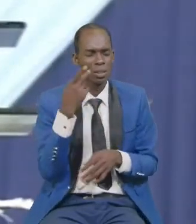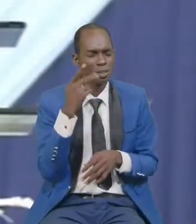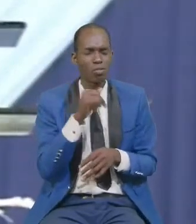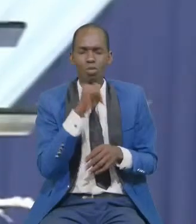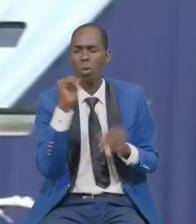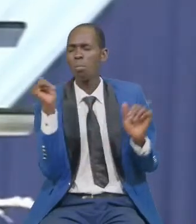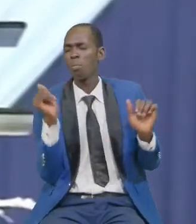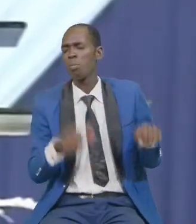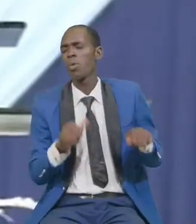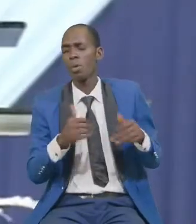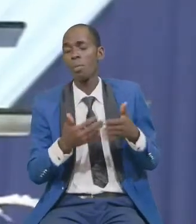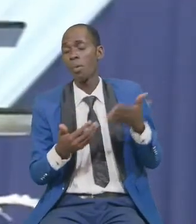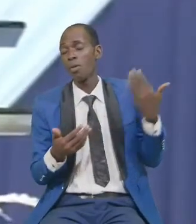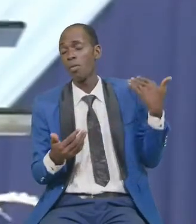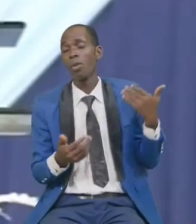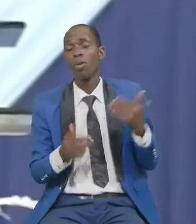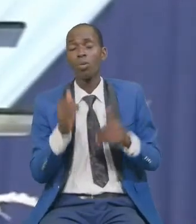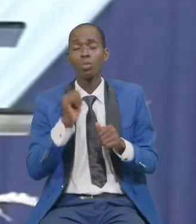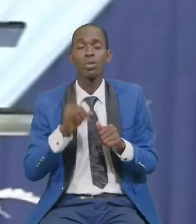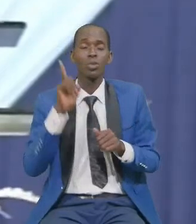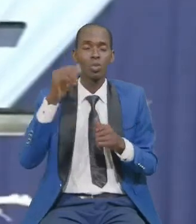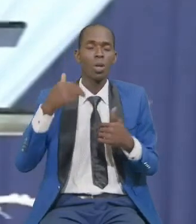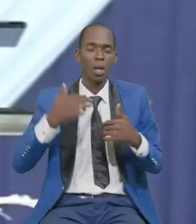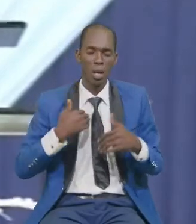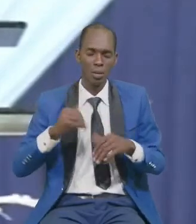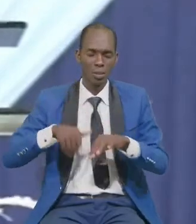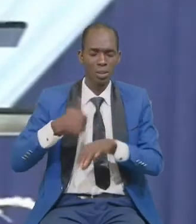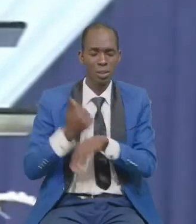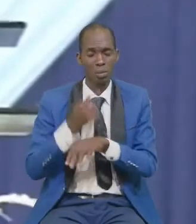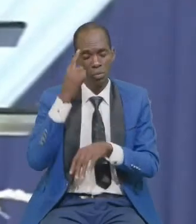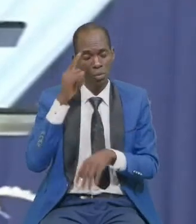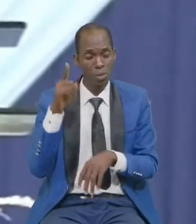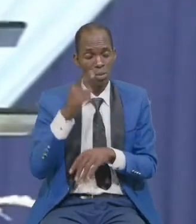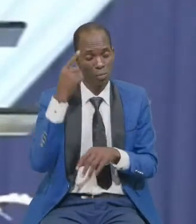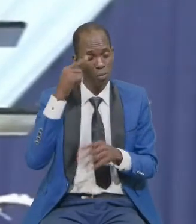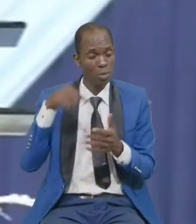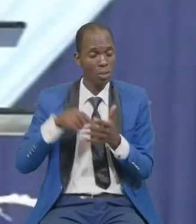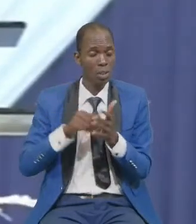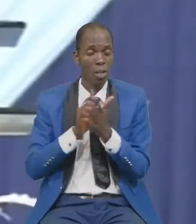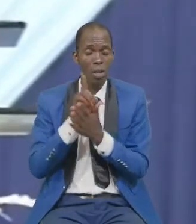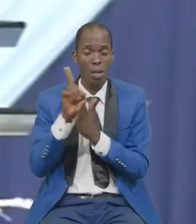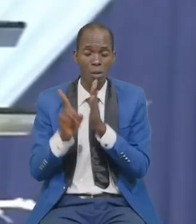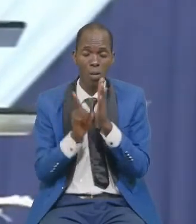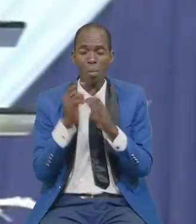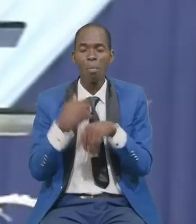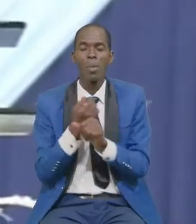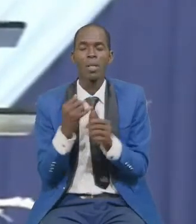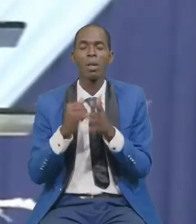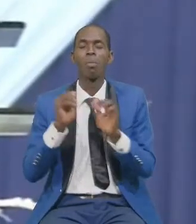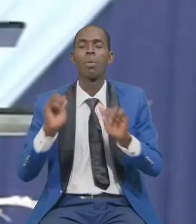before, which you have ordained for them, from this hour, make it possible.